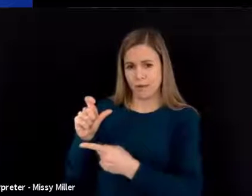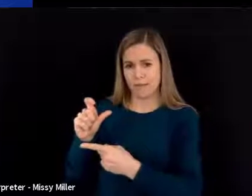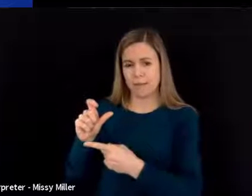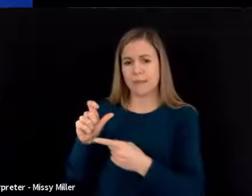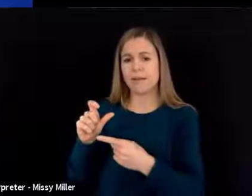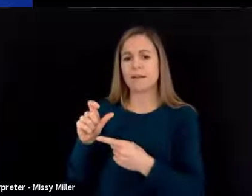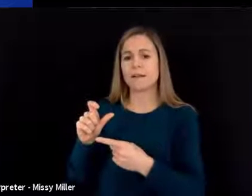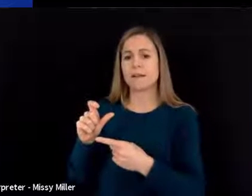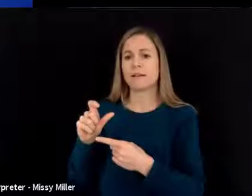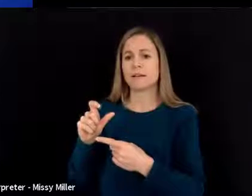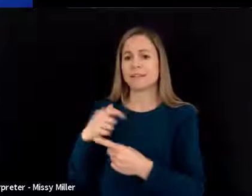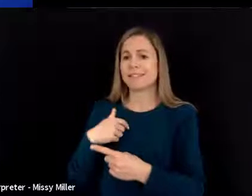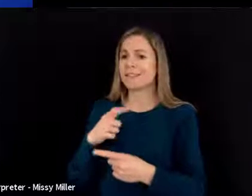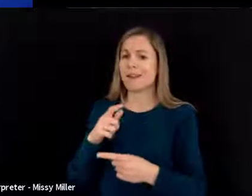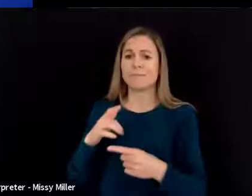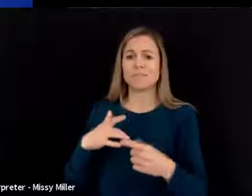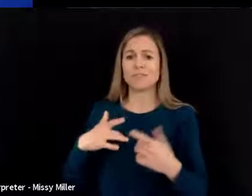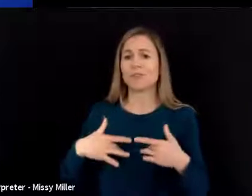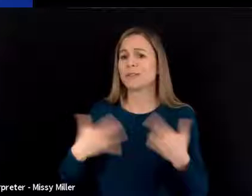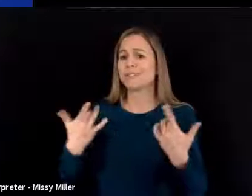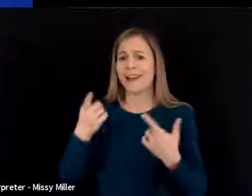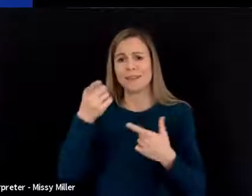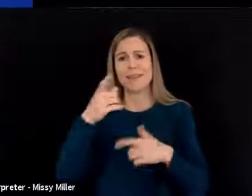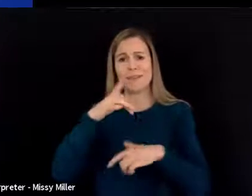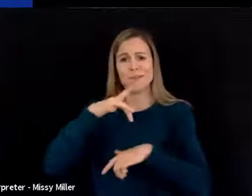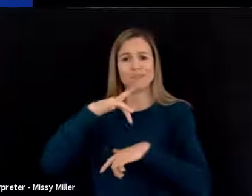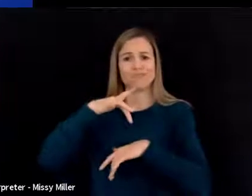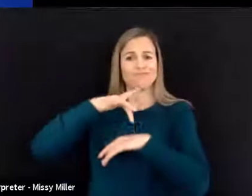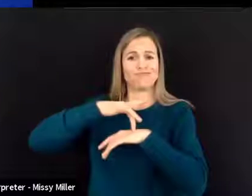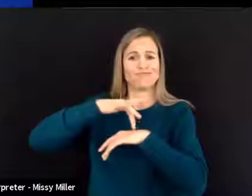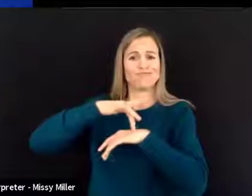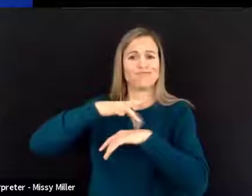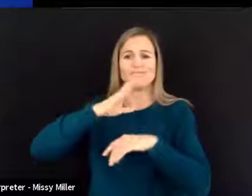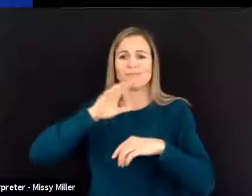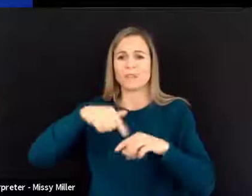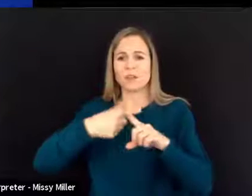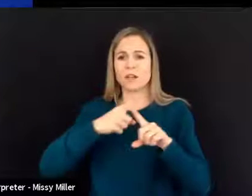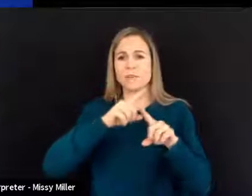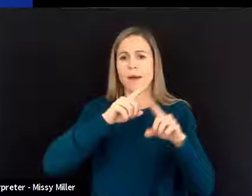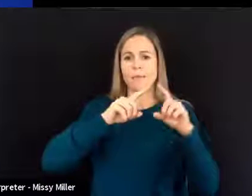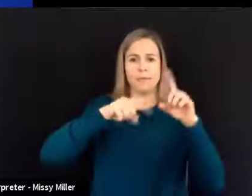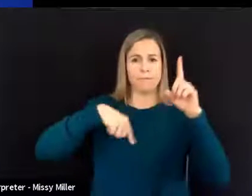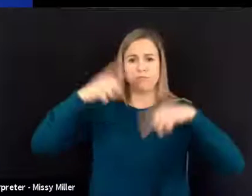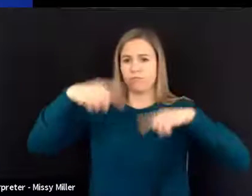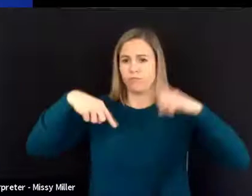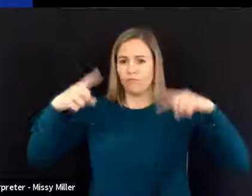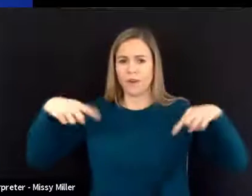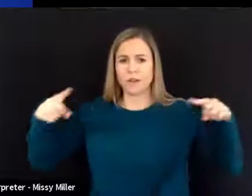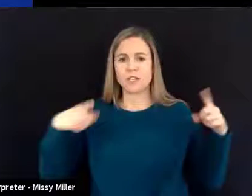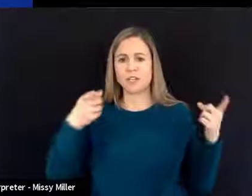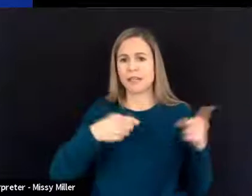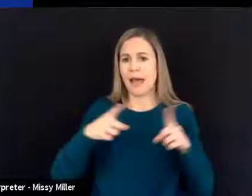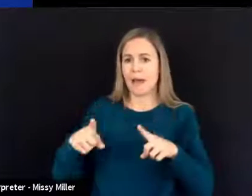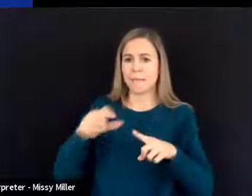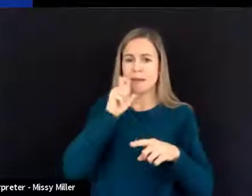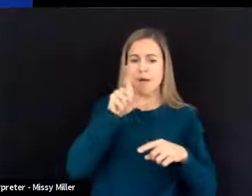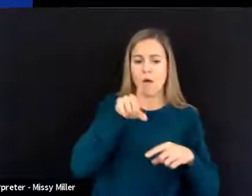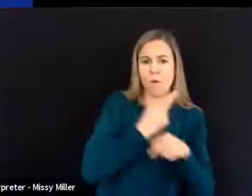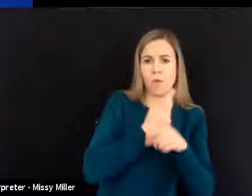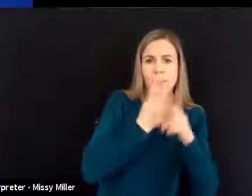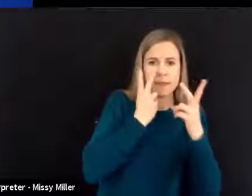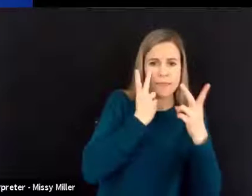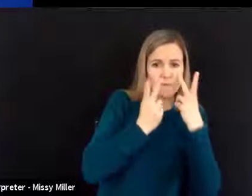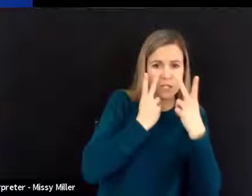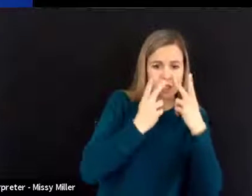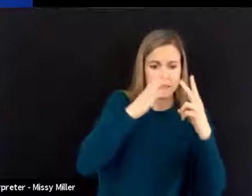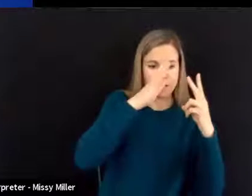am so excited that you touched on all those variations of not only the vision, but also the